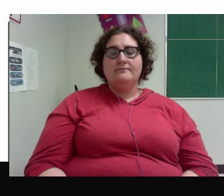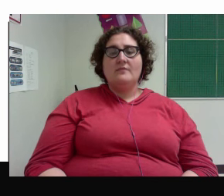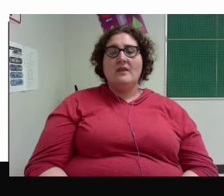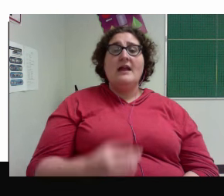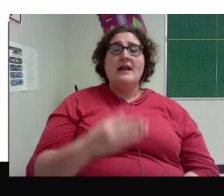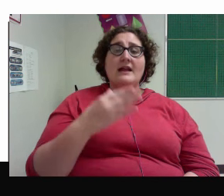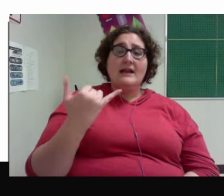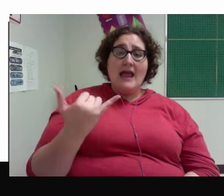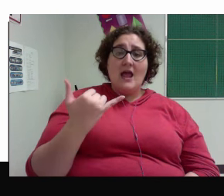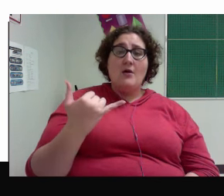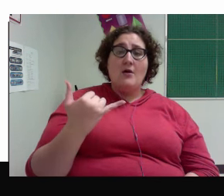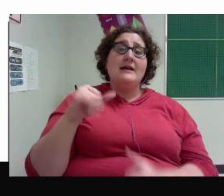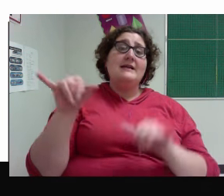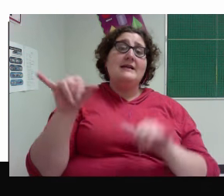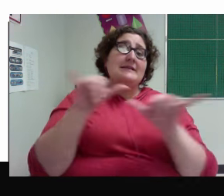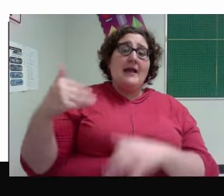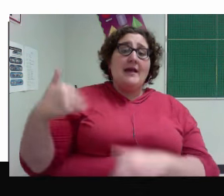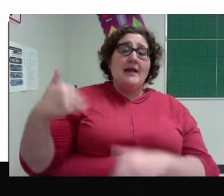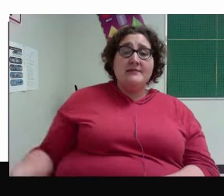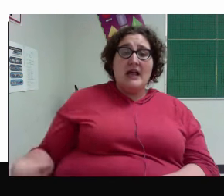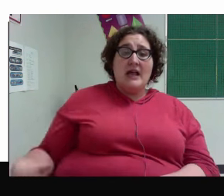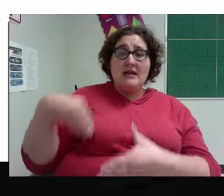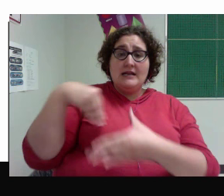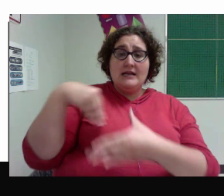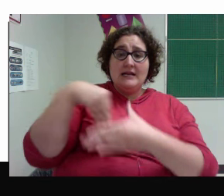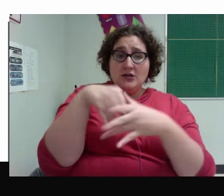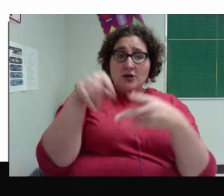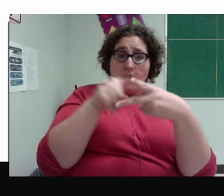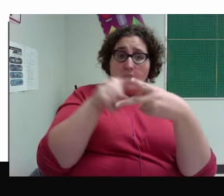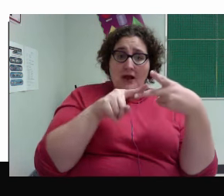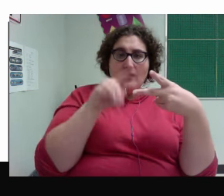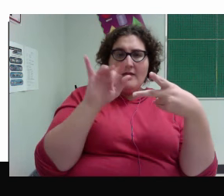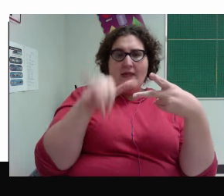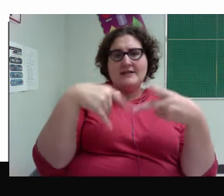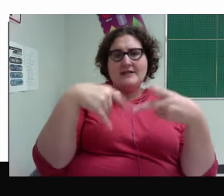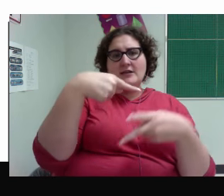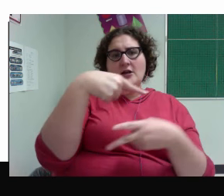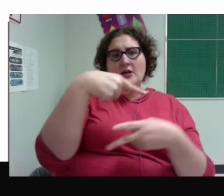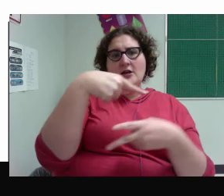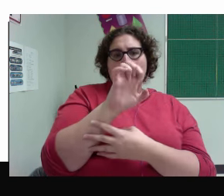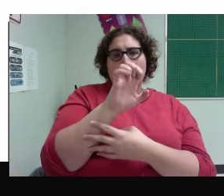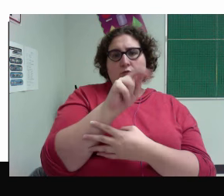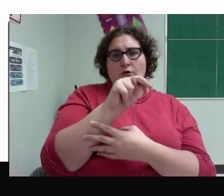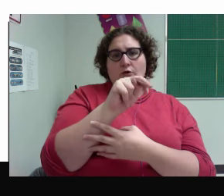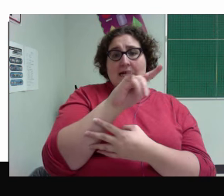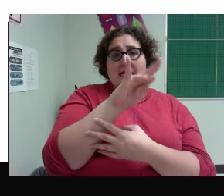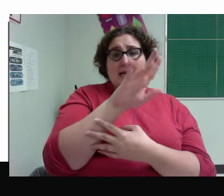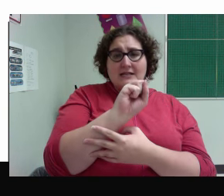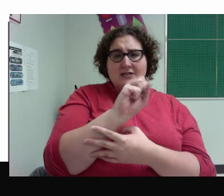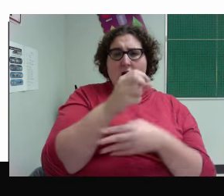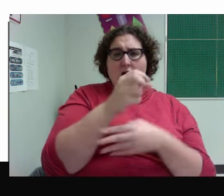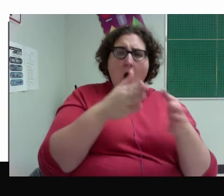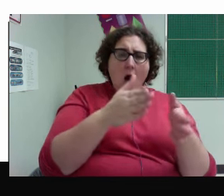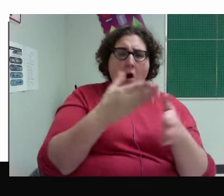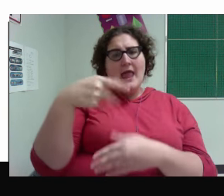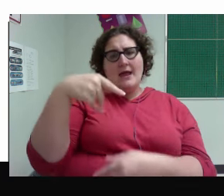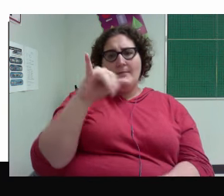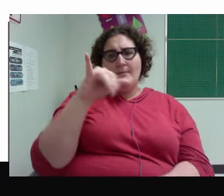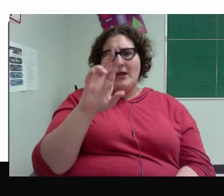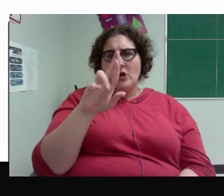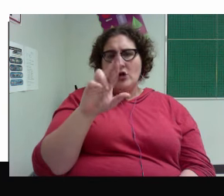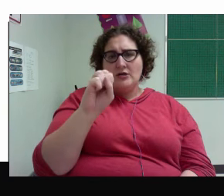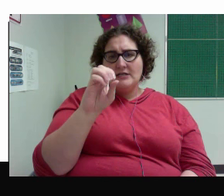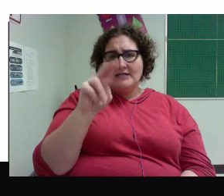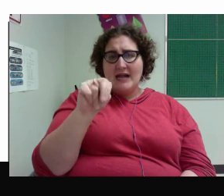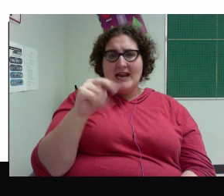Now, same side interior angles is the definition that Prentice Hall and Pearson use.